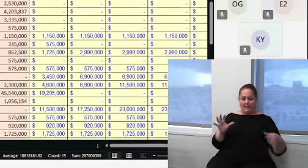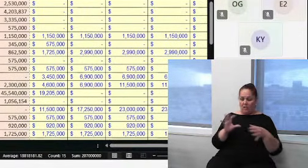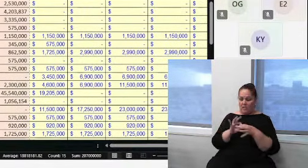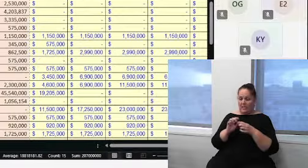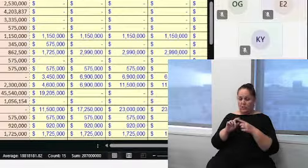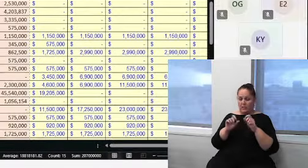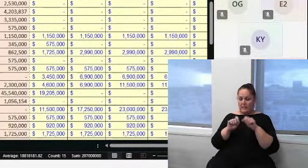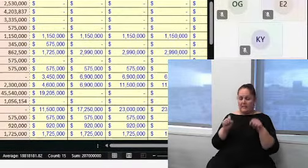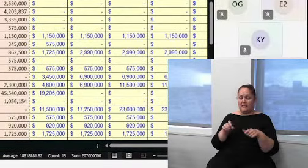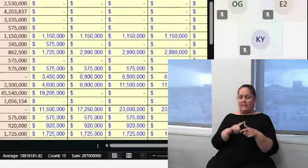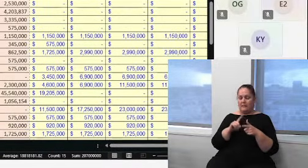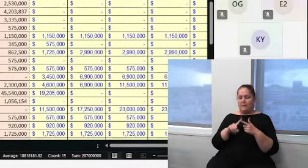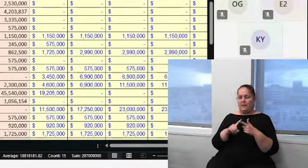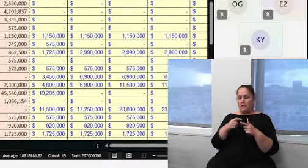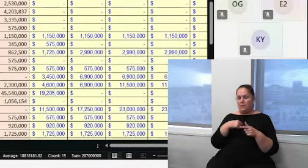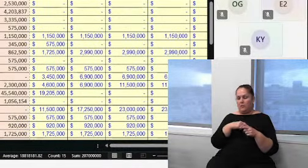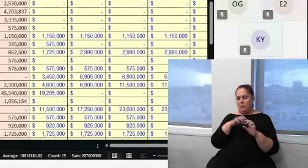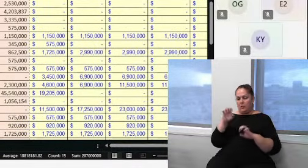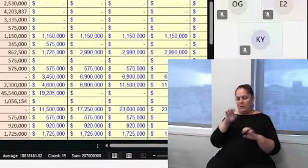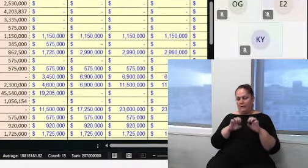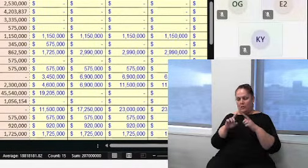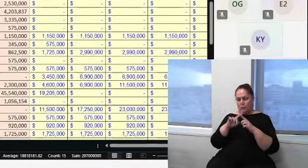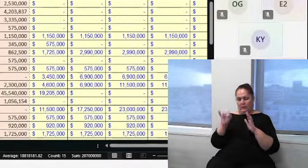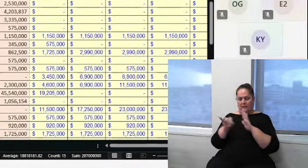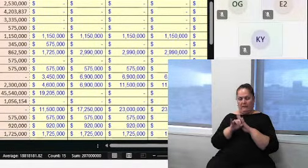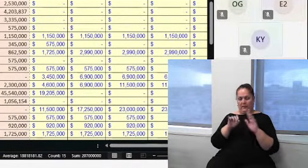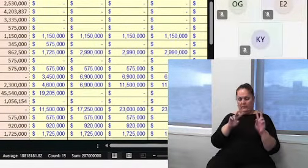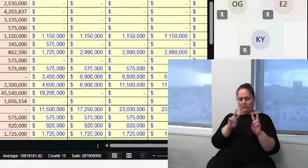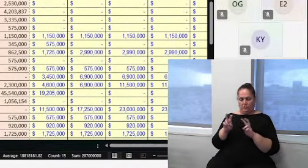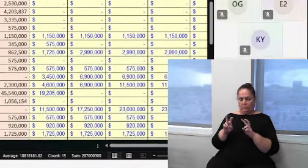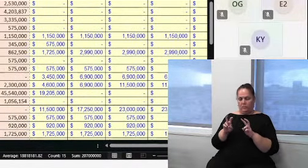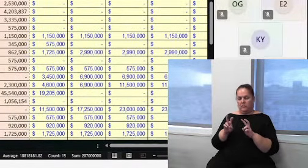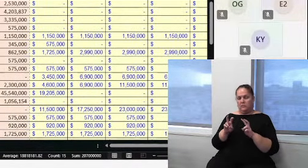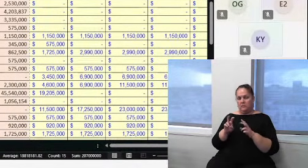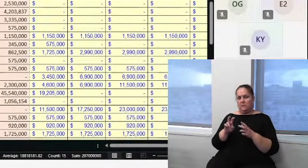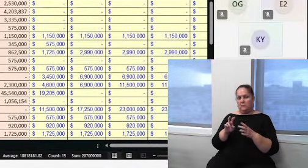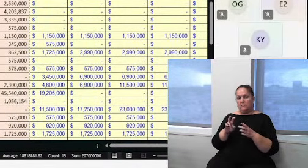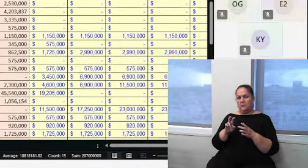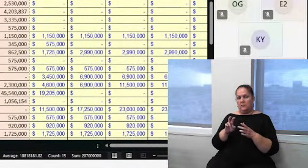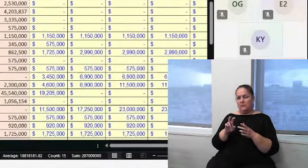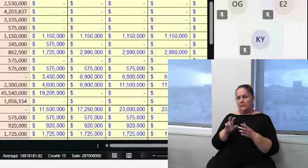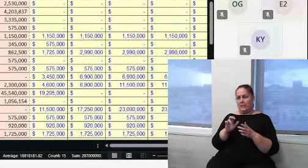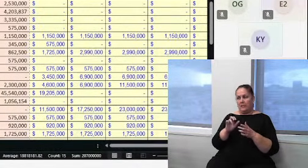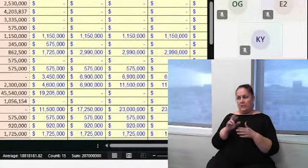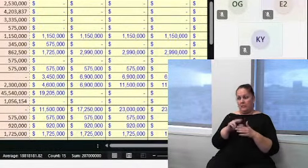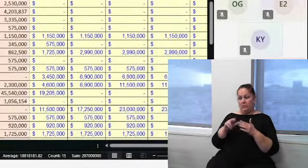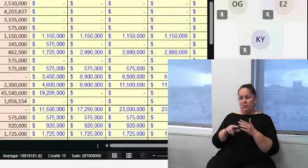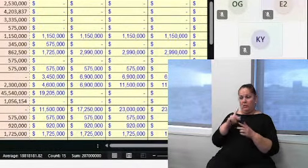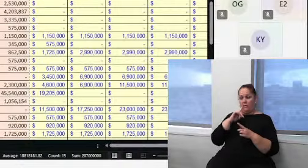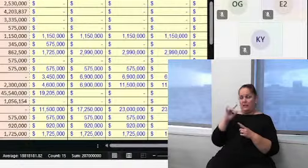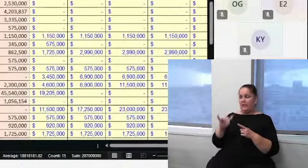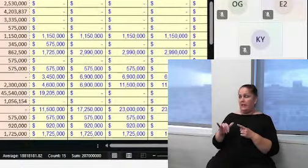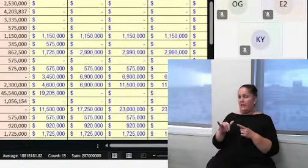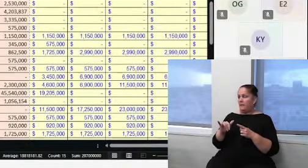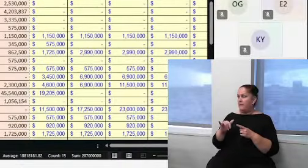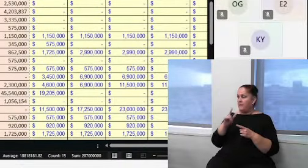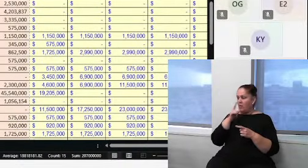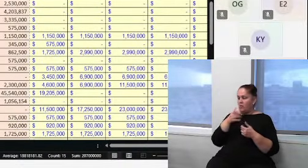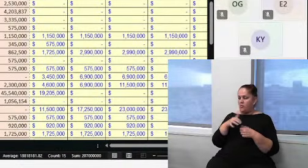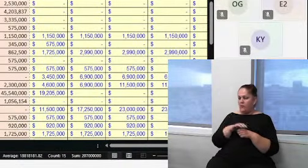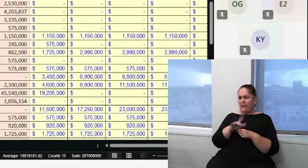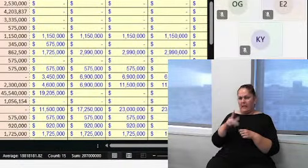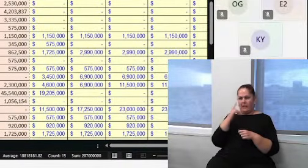So they connect to the system, and then we do the evaluation. We're identifying the issues. Is that as a result of